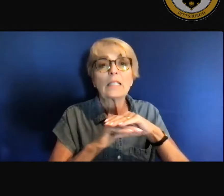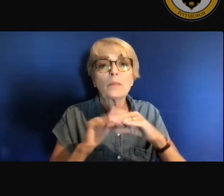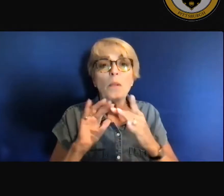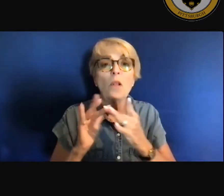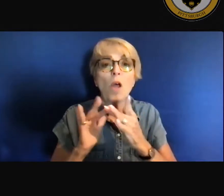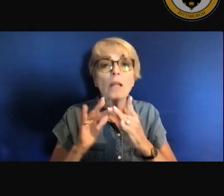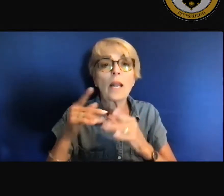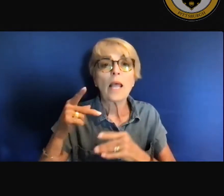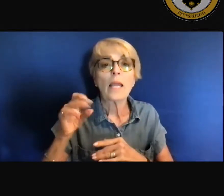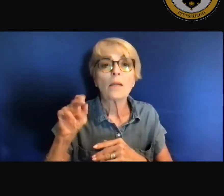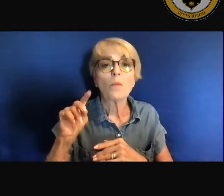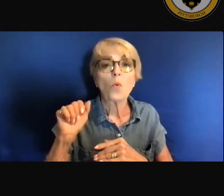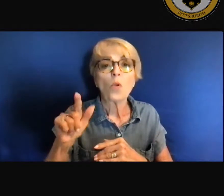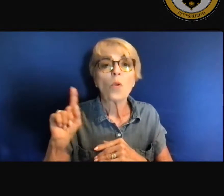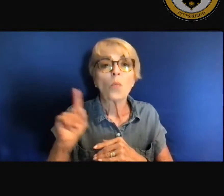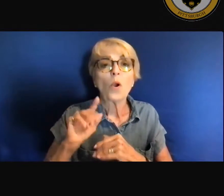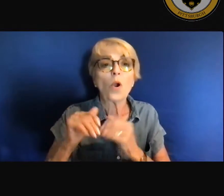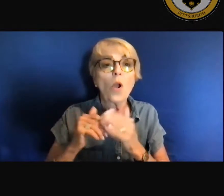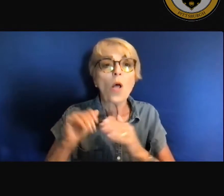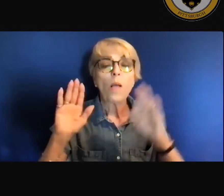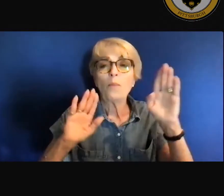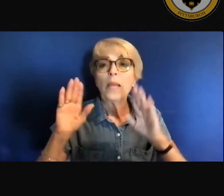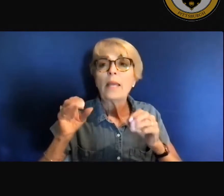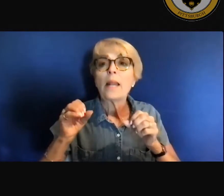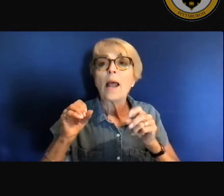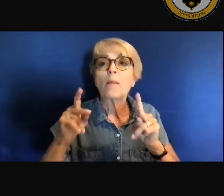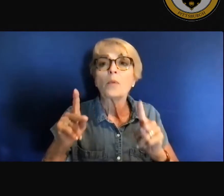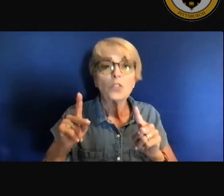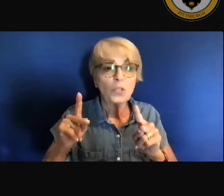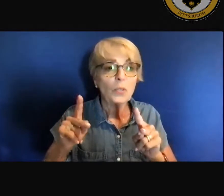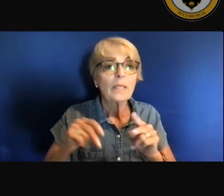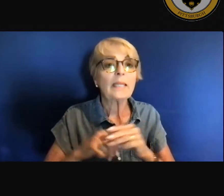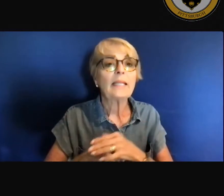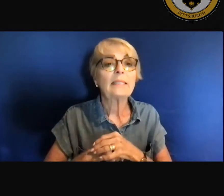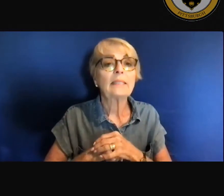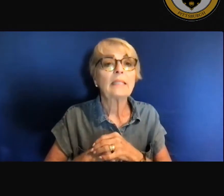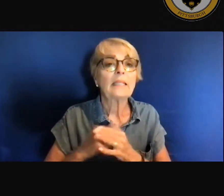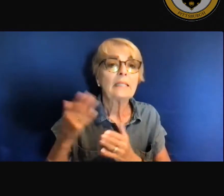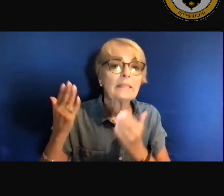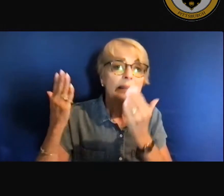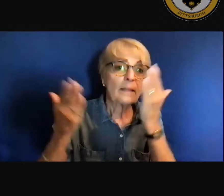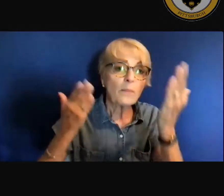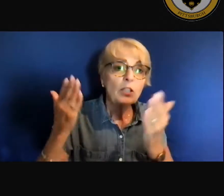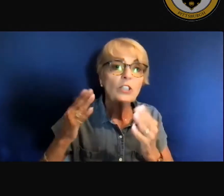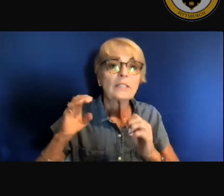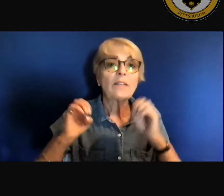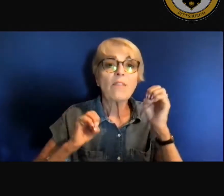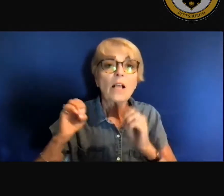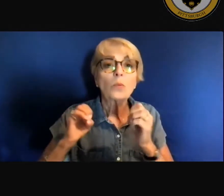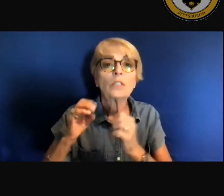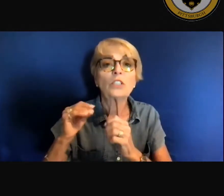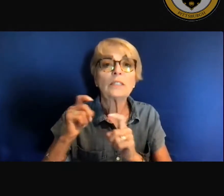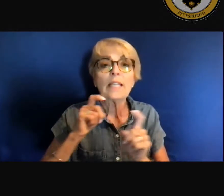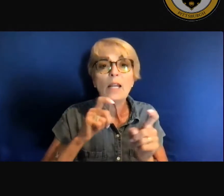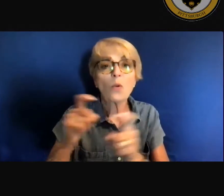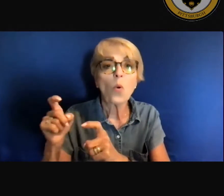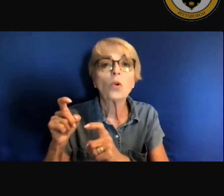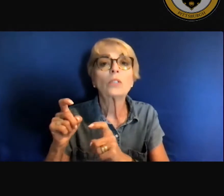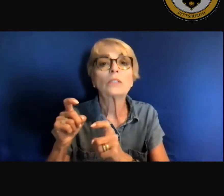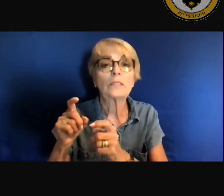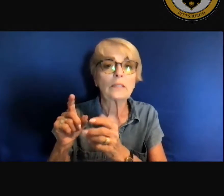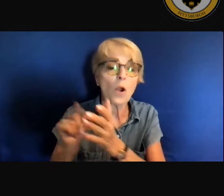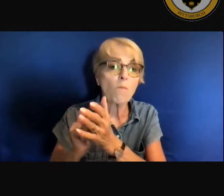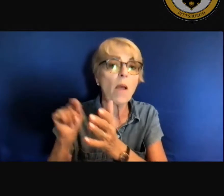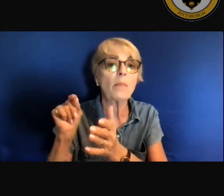and evaluations are published. Here we would note that there are existing systems that contain most